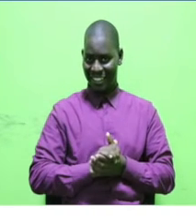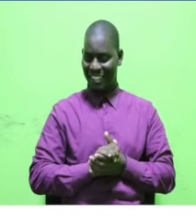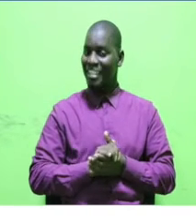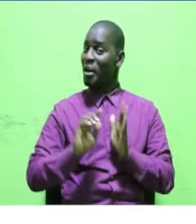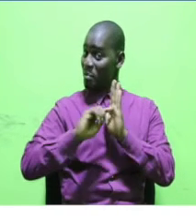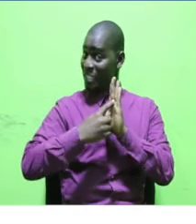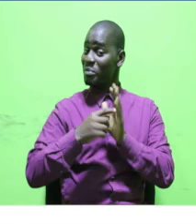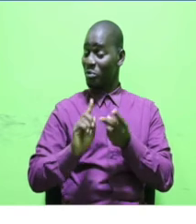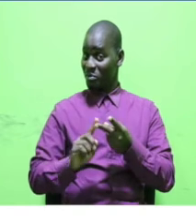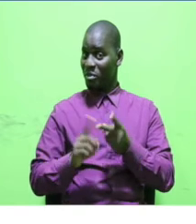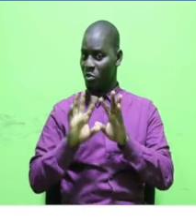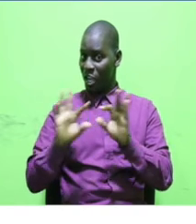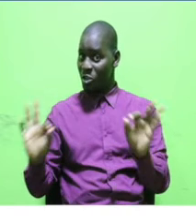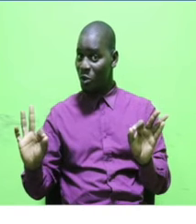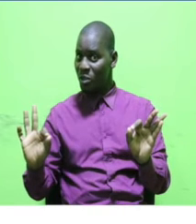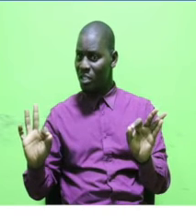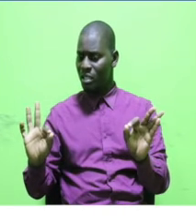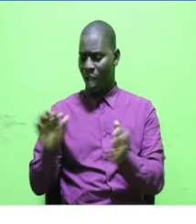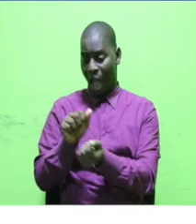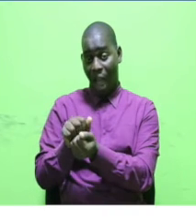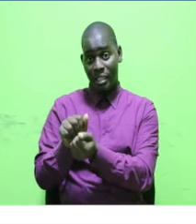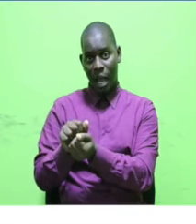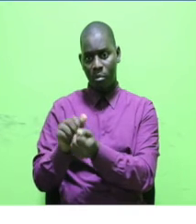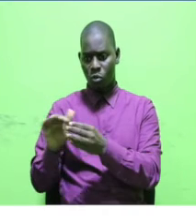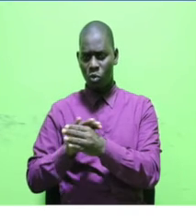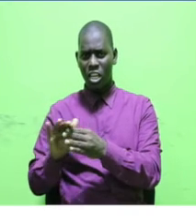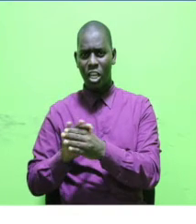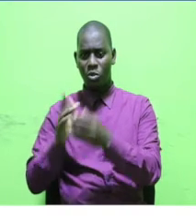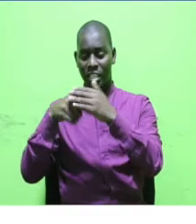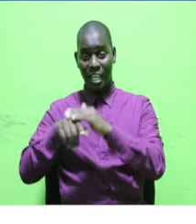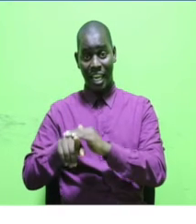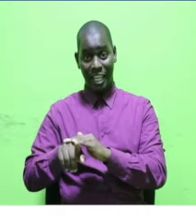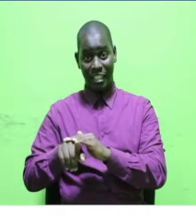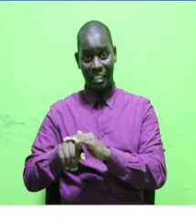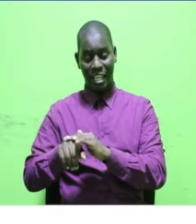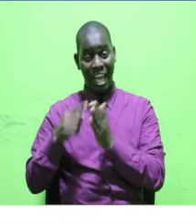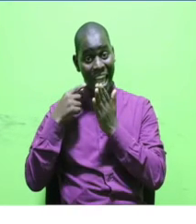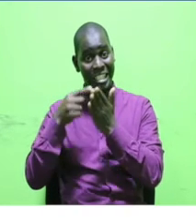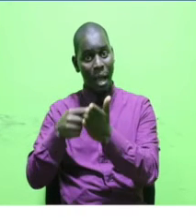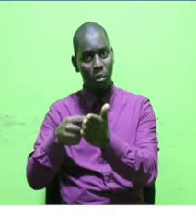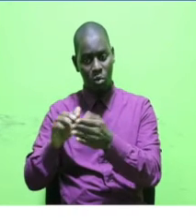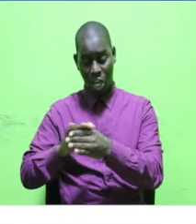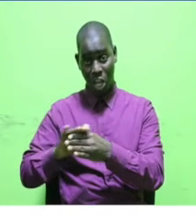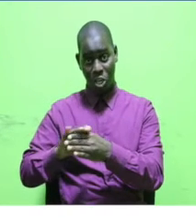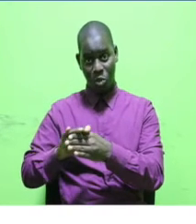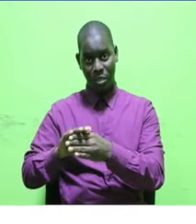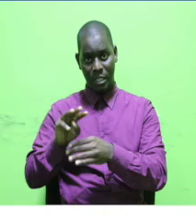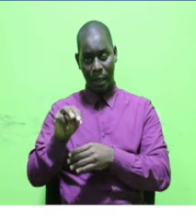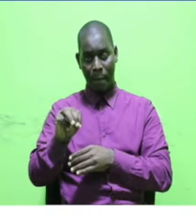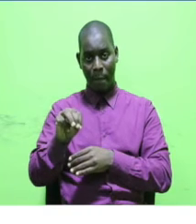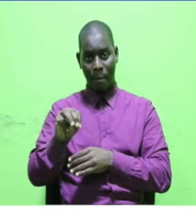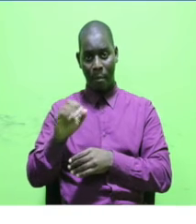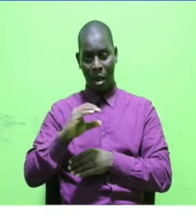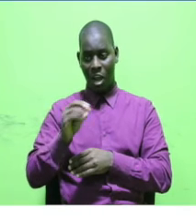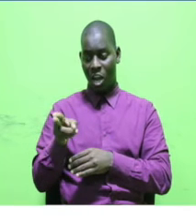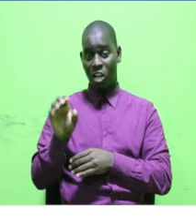is reusing items again instead of throwing them away. Example, we can use empty margarine